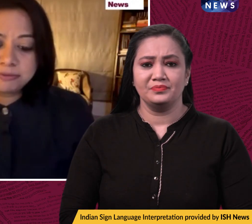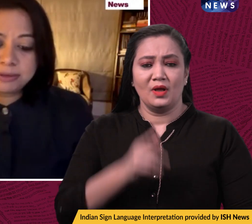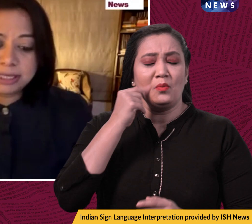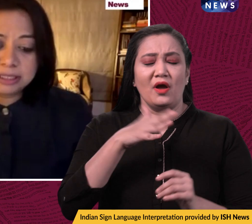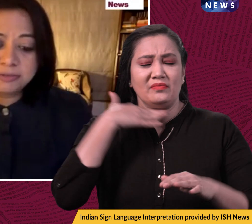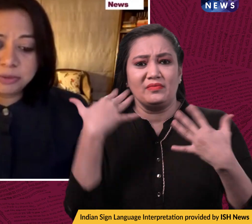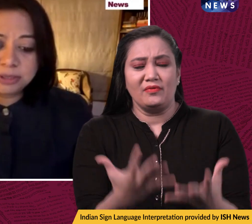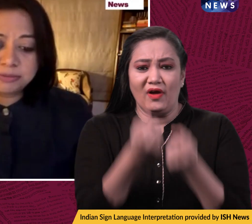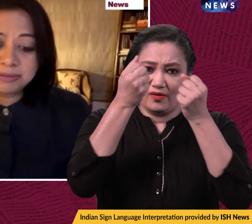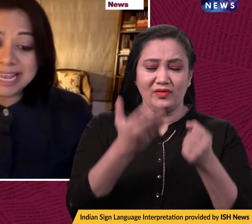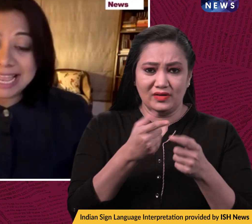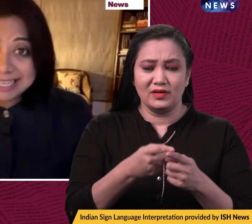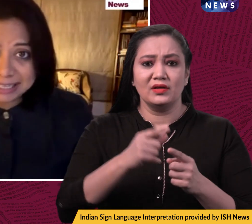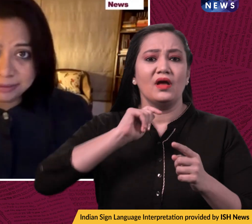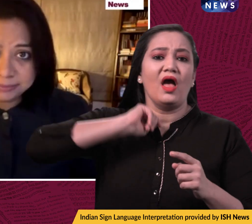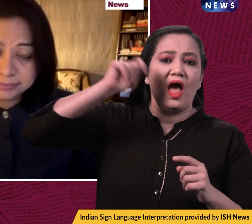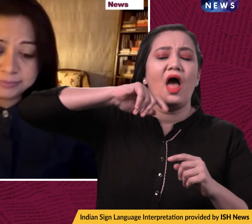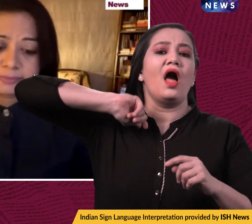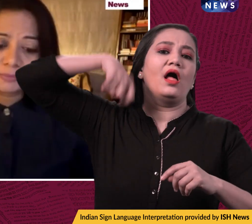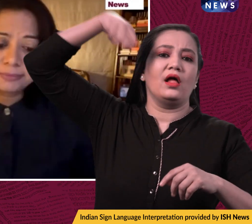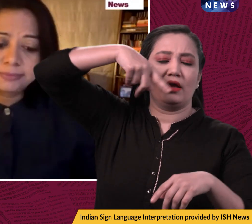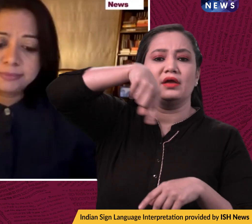body was found, Altaf's body was found hanging